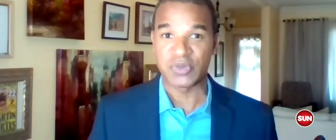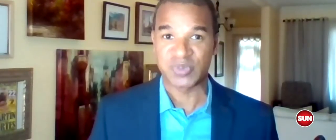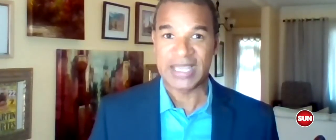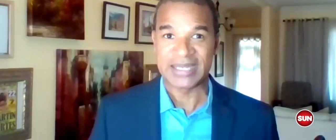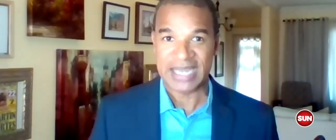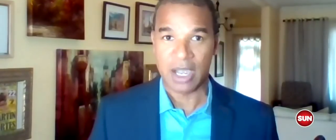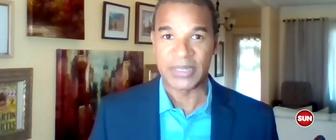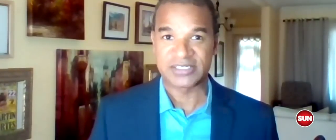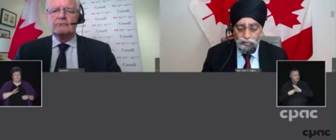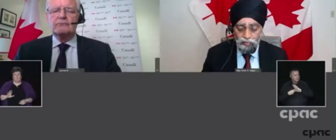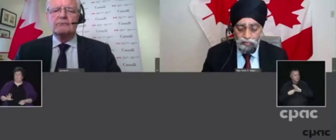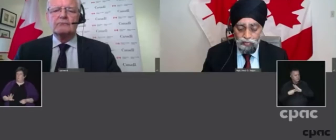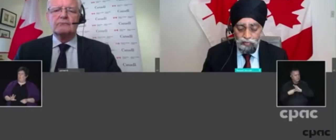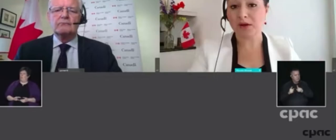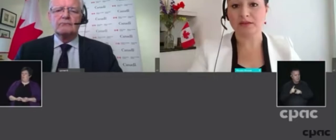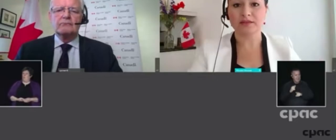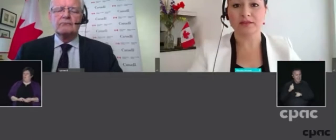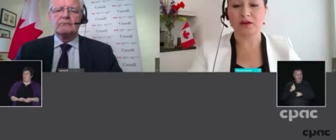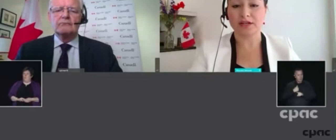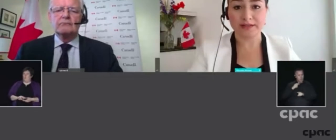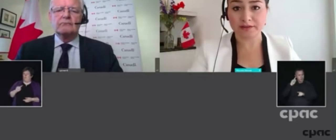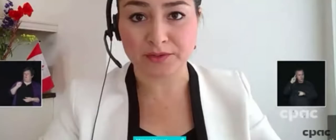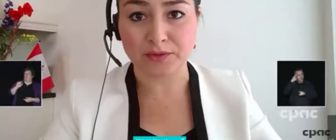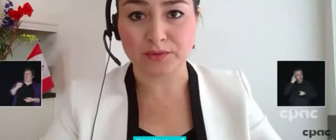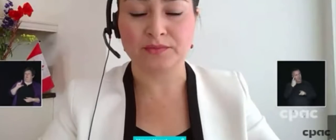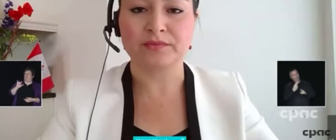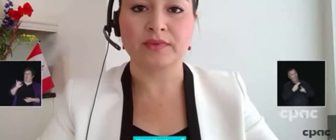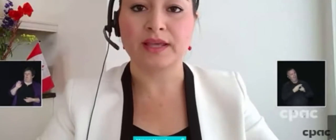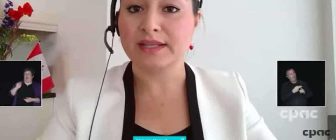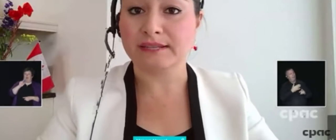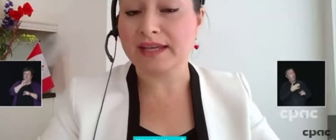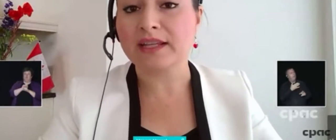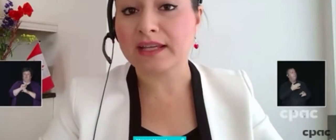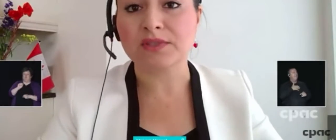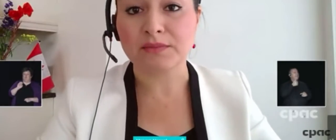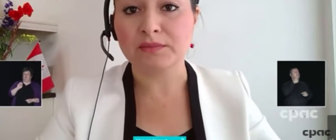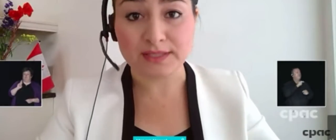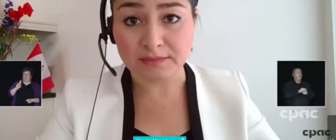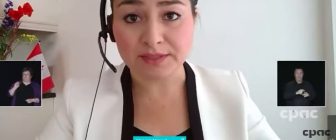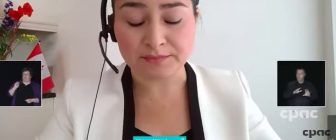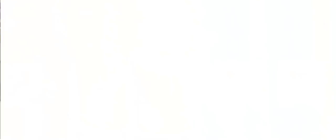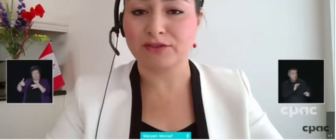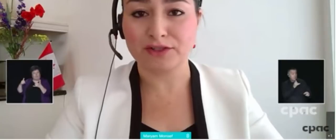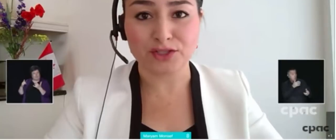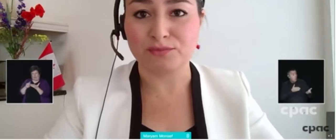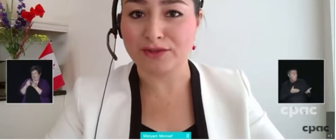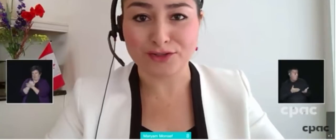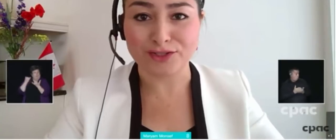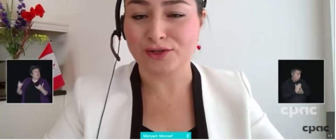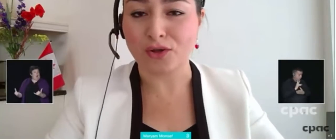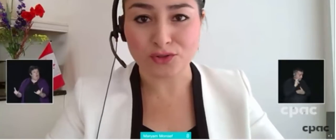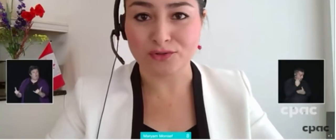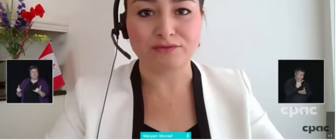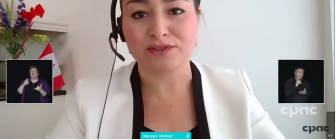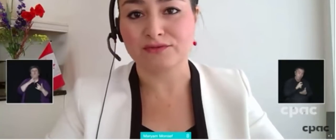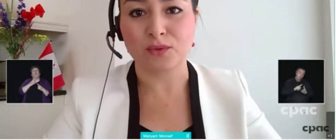trying to explain that comments. The Taliban are a terrorist group, and yet they claim to be Muslims. The reference to